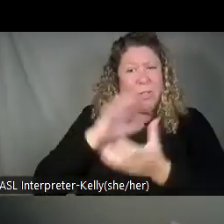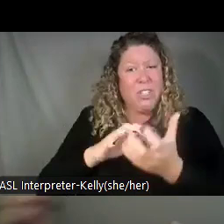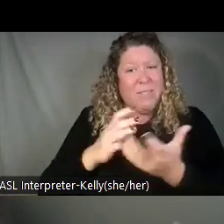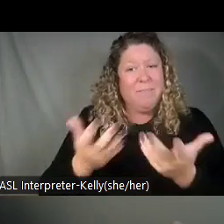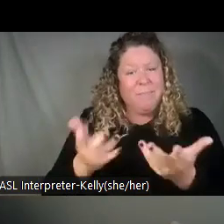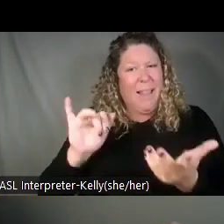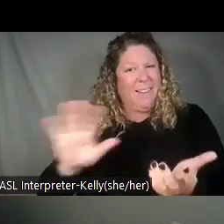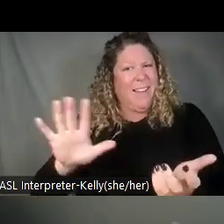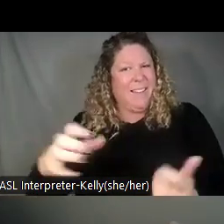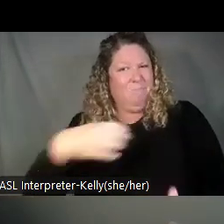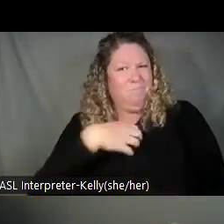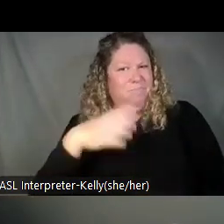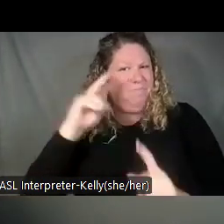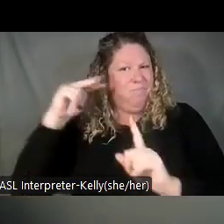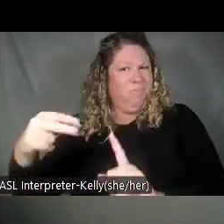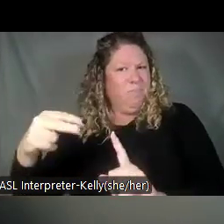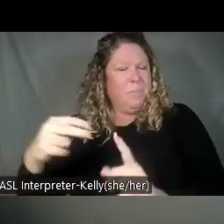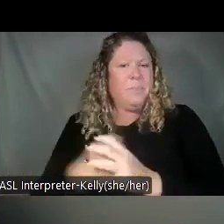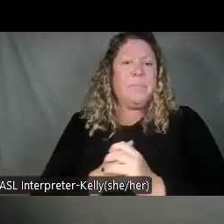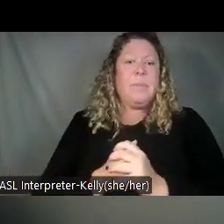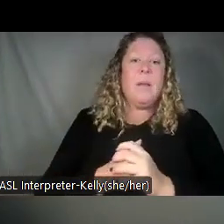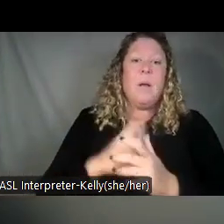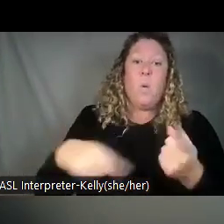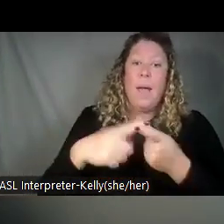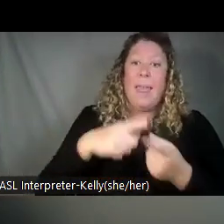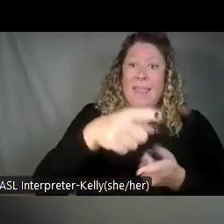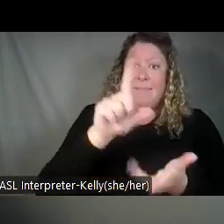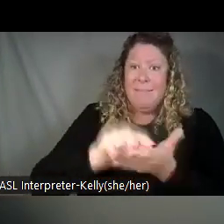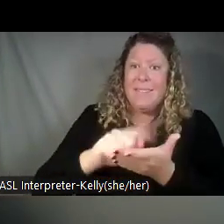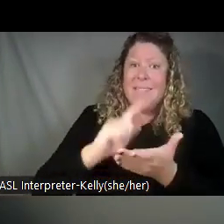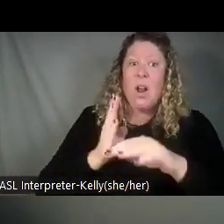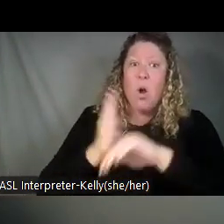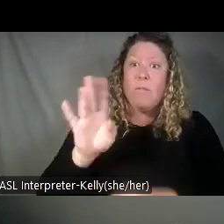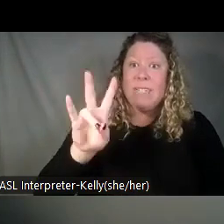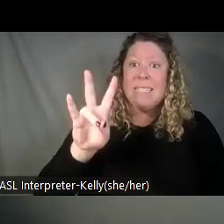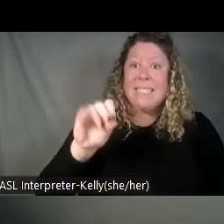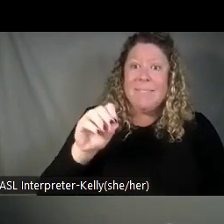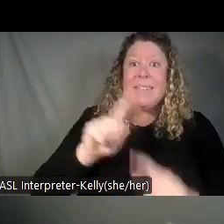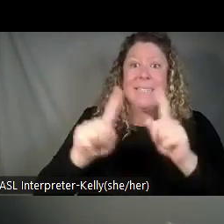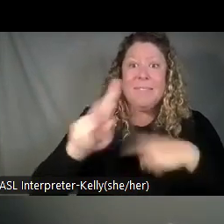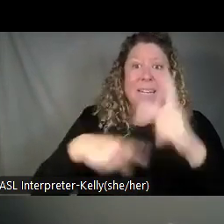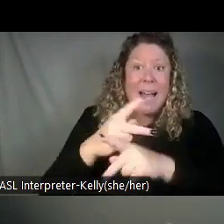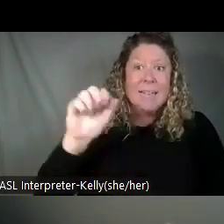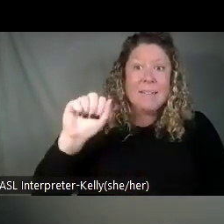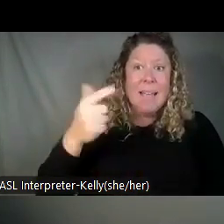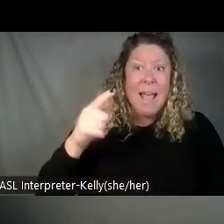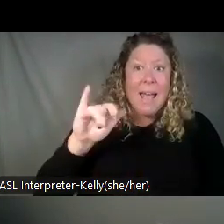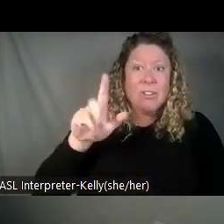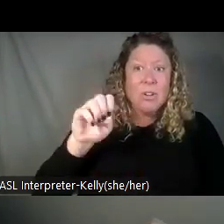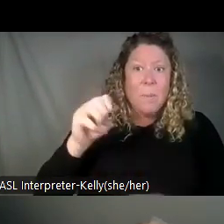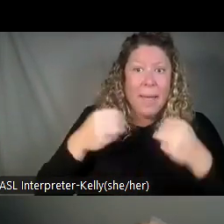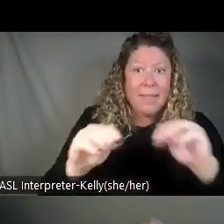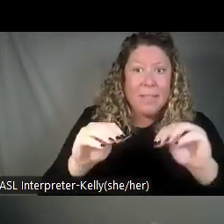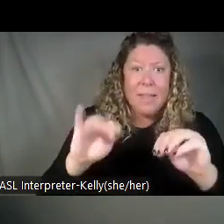the time of this publication, he said that there's over 70 different types of agile methods, and the number